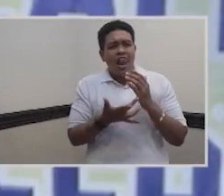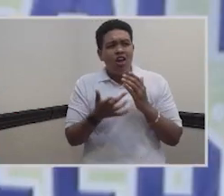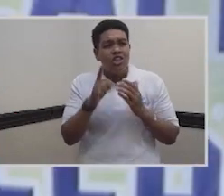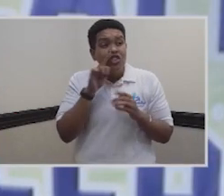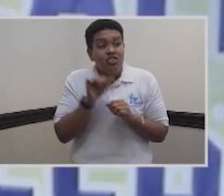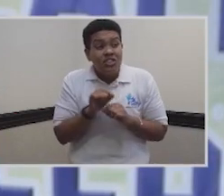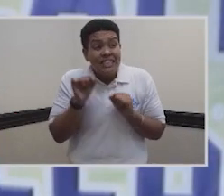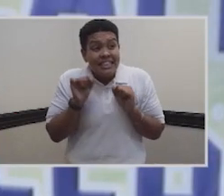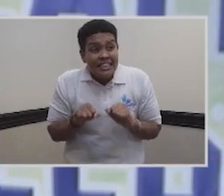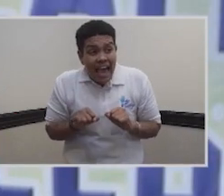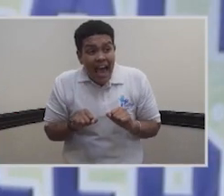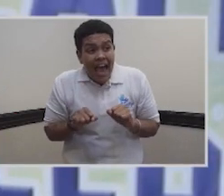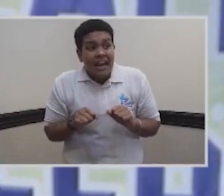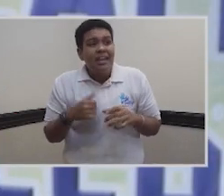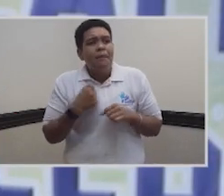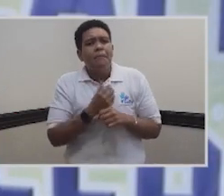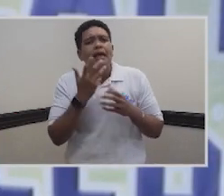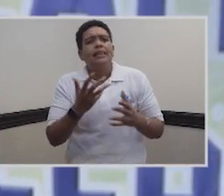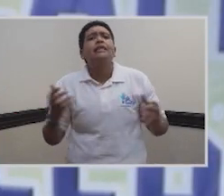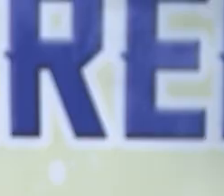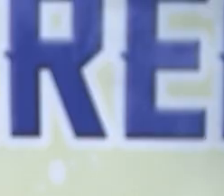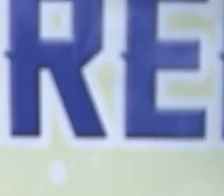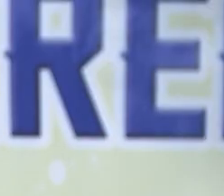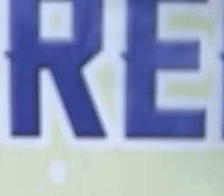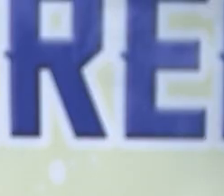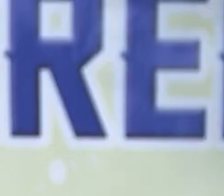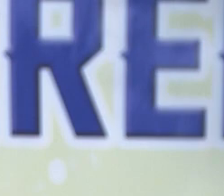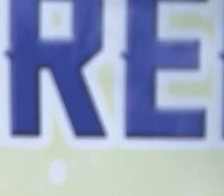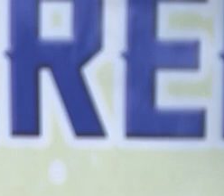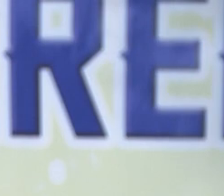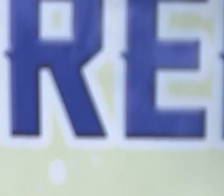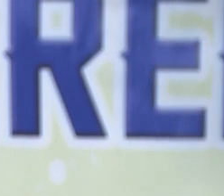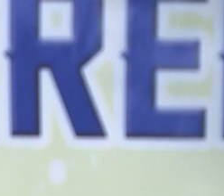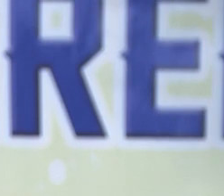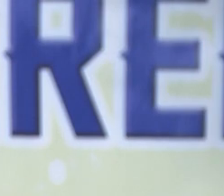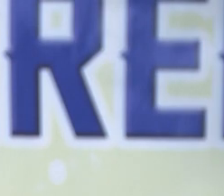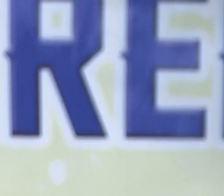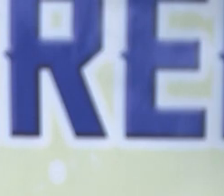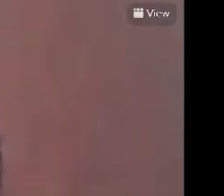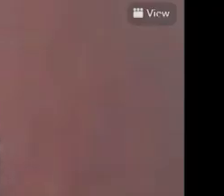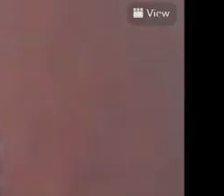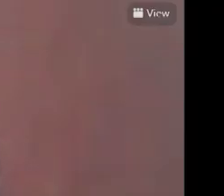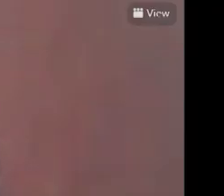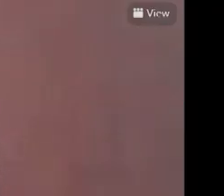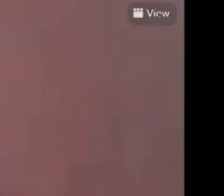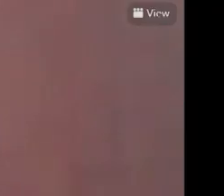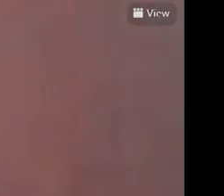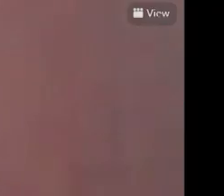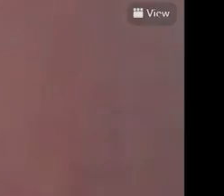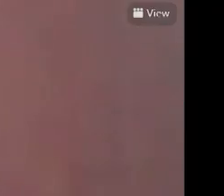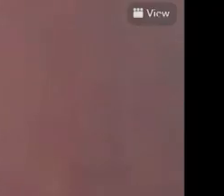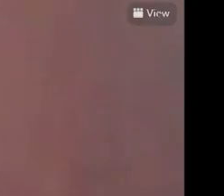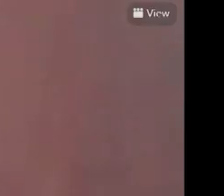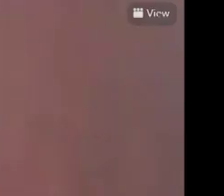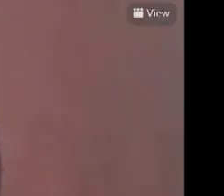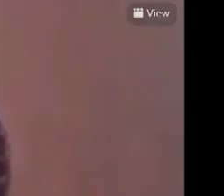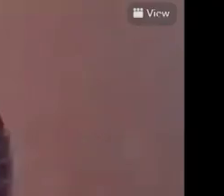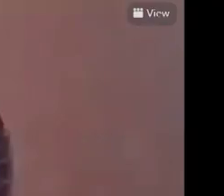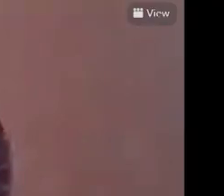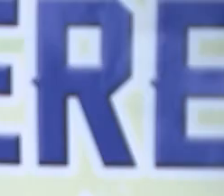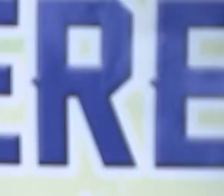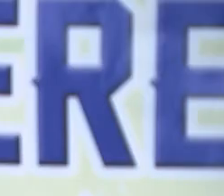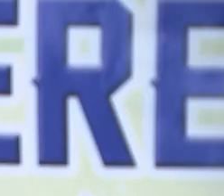and can make things a lot more efficient. Minister Tufton says he wants to see more practical applications from research findings on